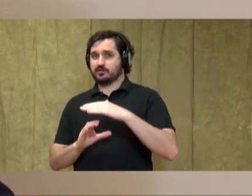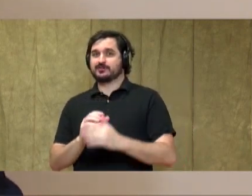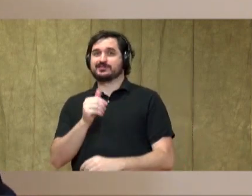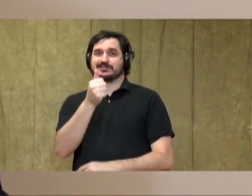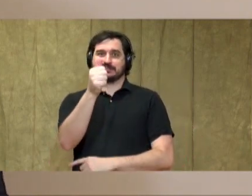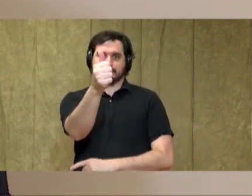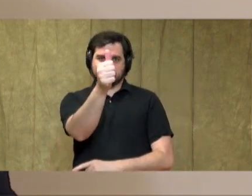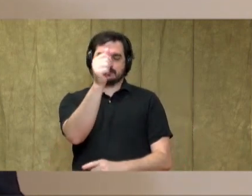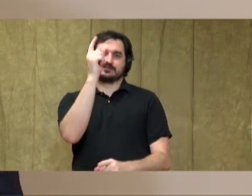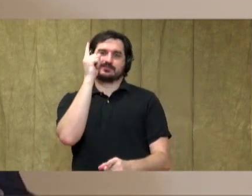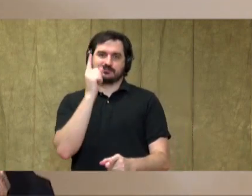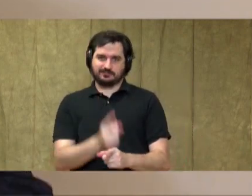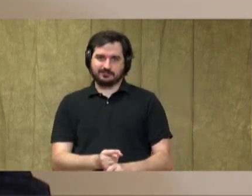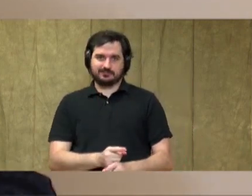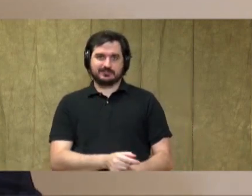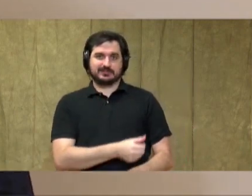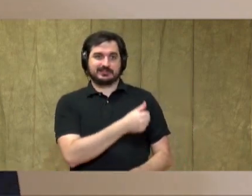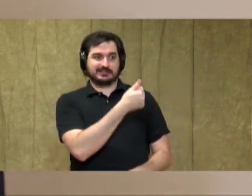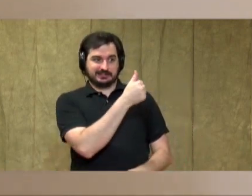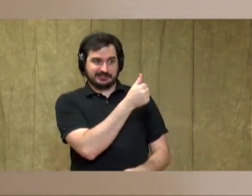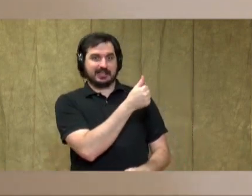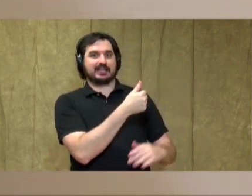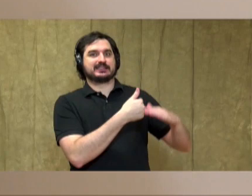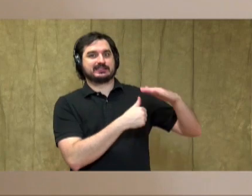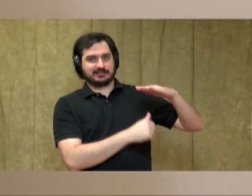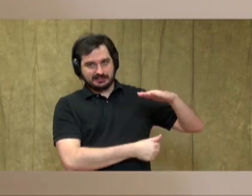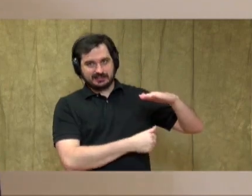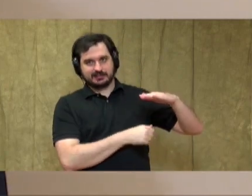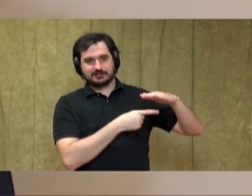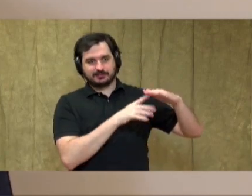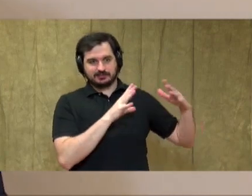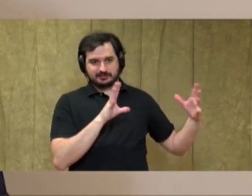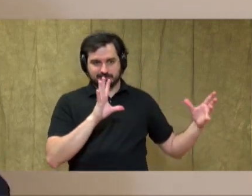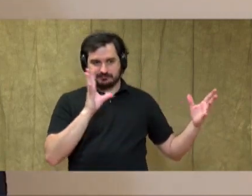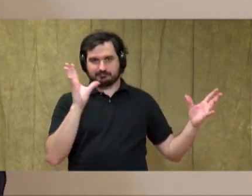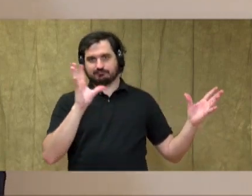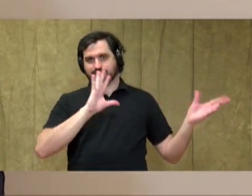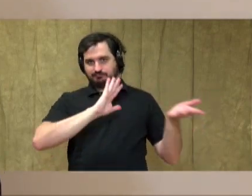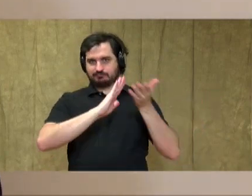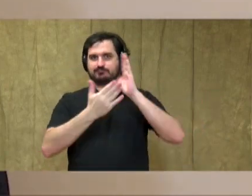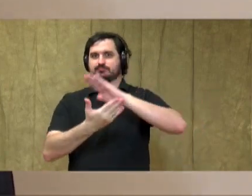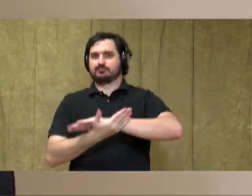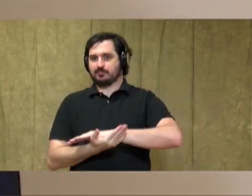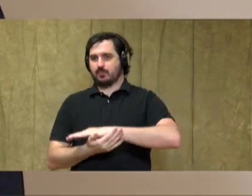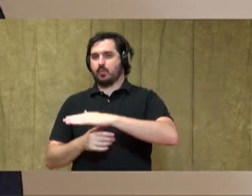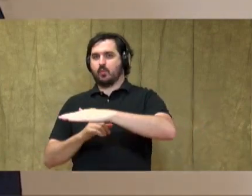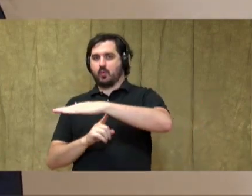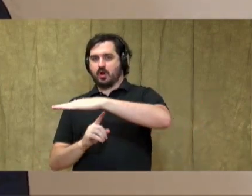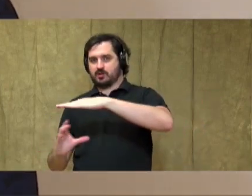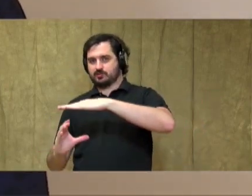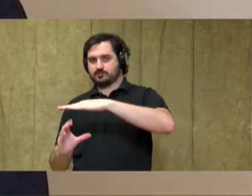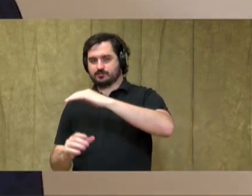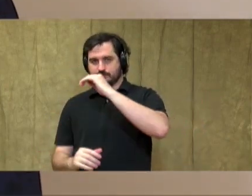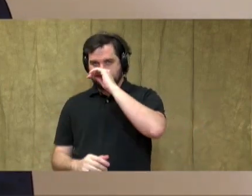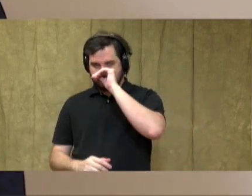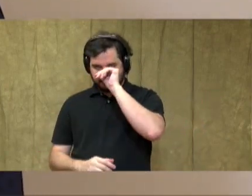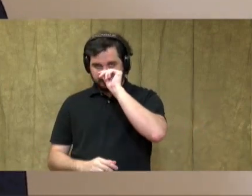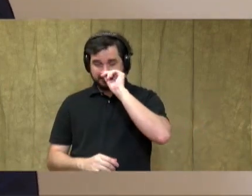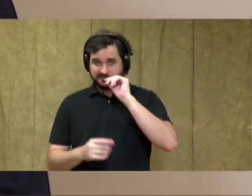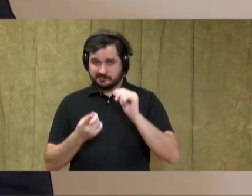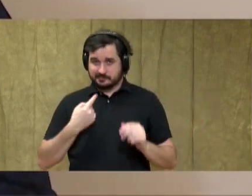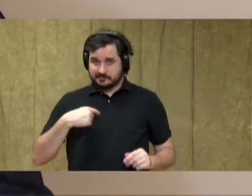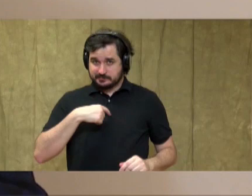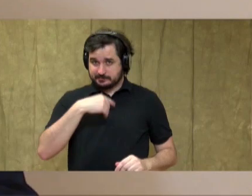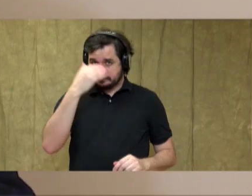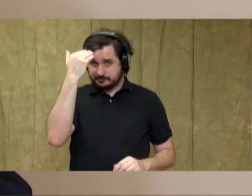very good. We know that it takes 10 tenths to make up a whole 100, right? And we know